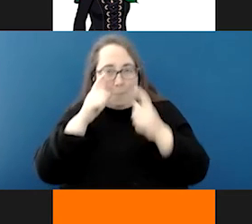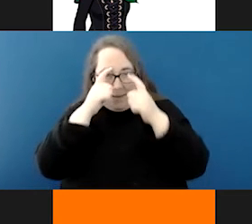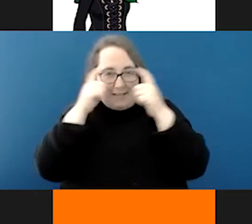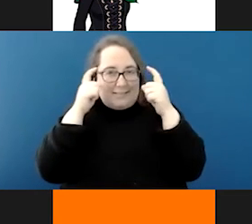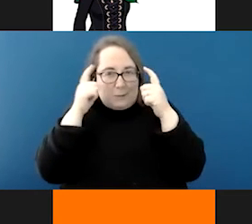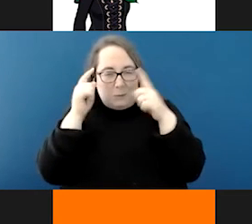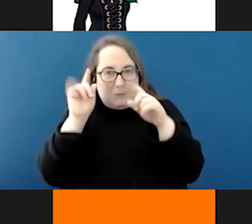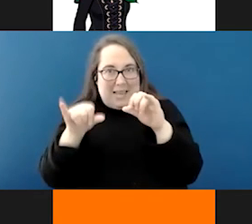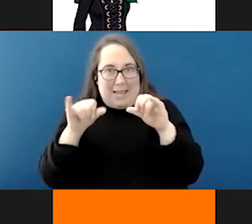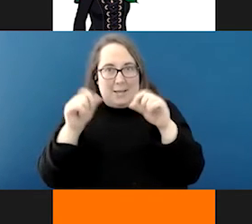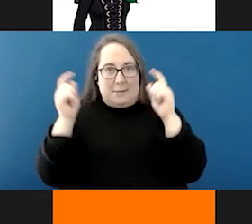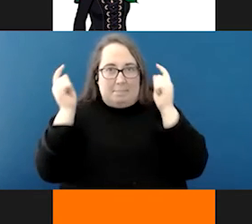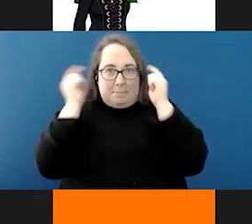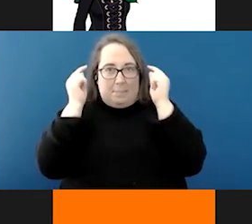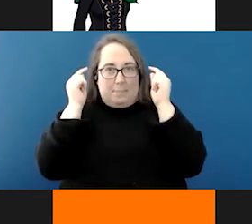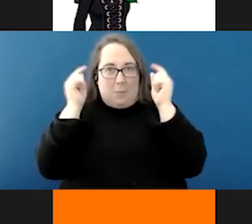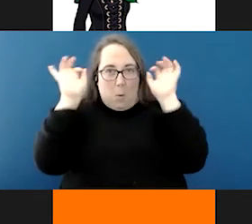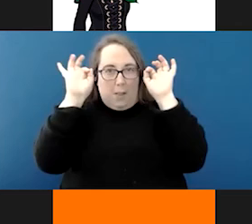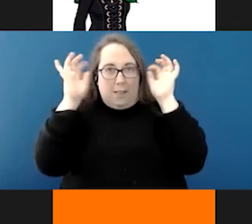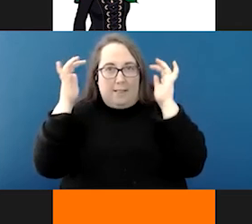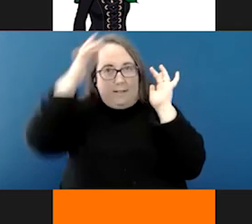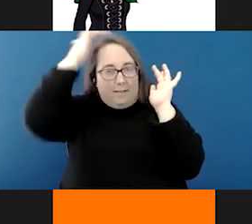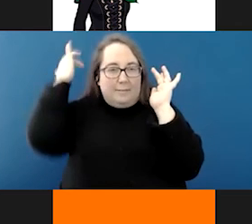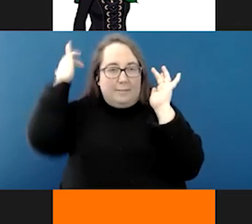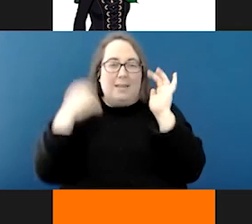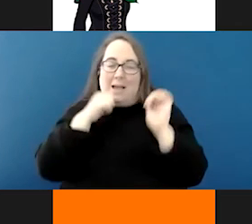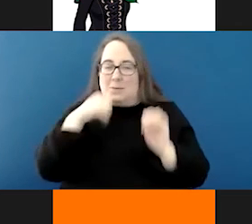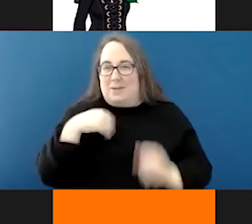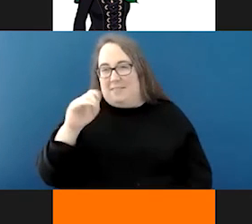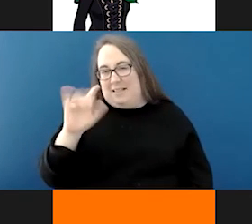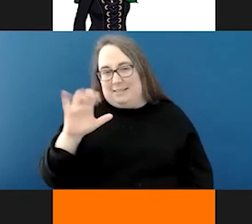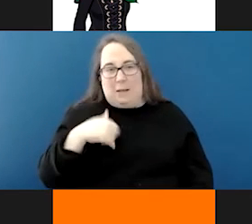you. I don't have elastic today, so I'm actually going to be